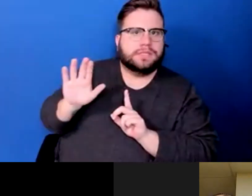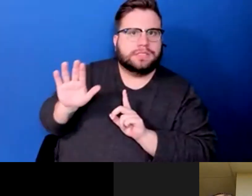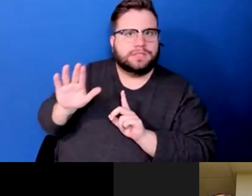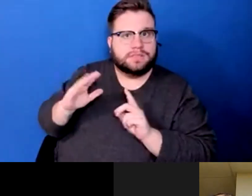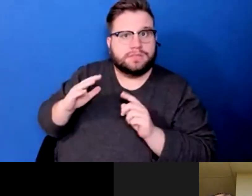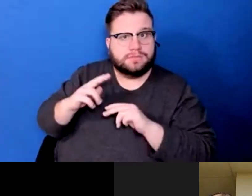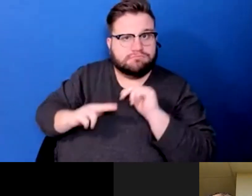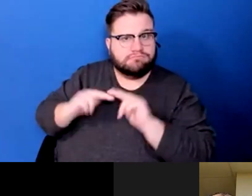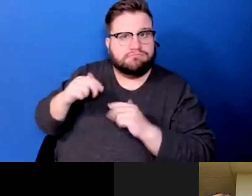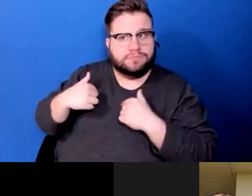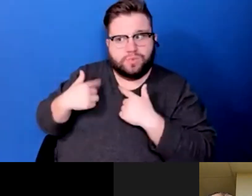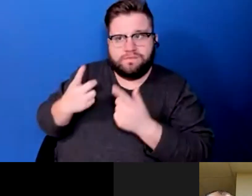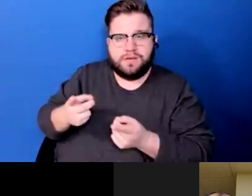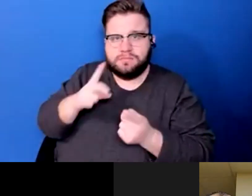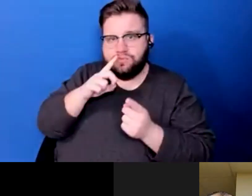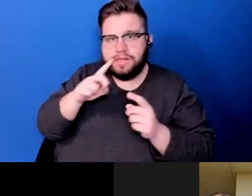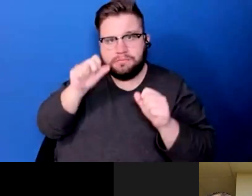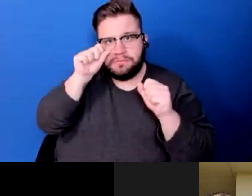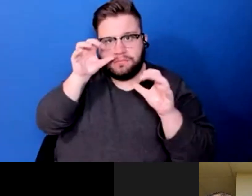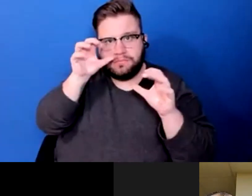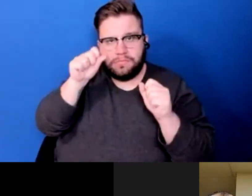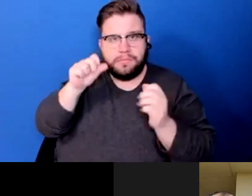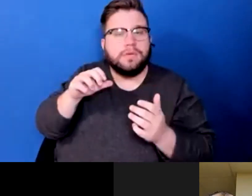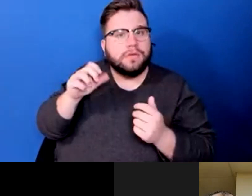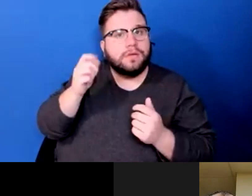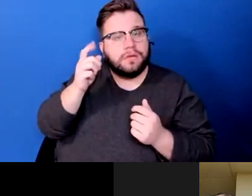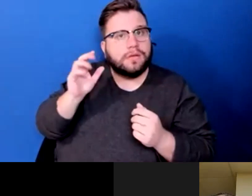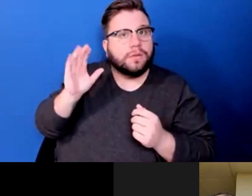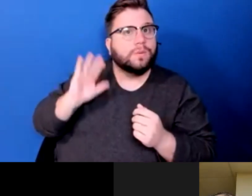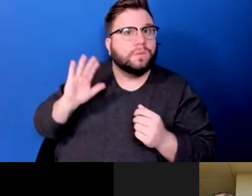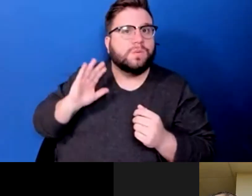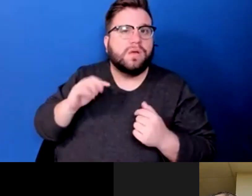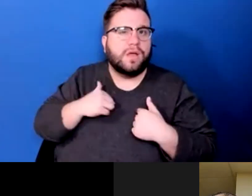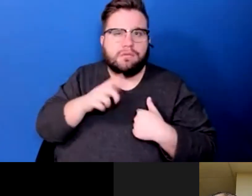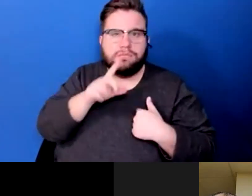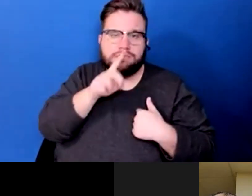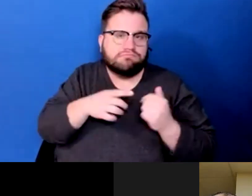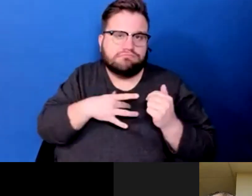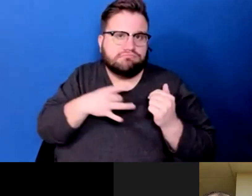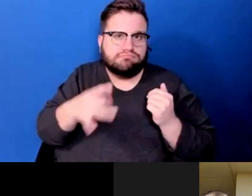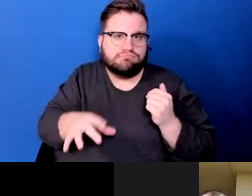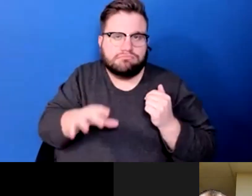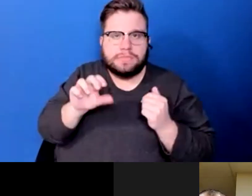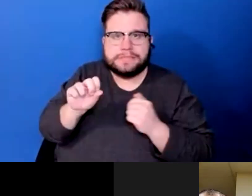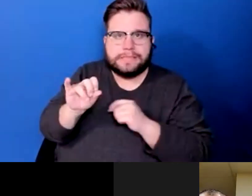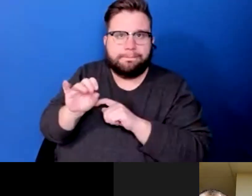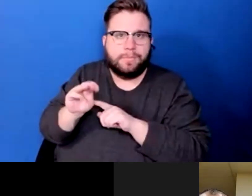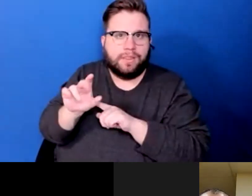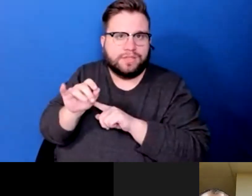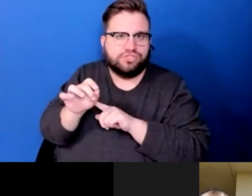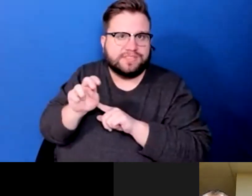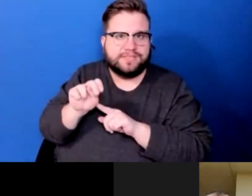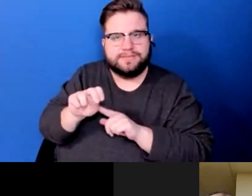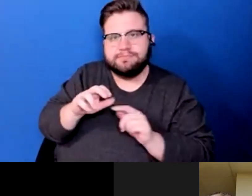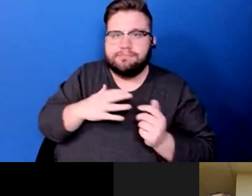amazing. So I was almost anti simulators because my experience with them was bad.